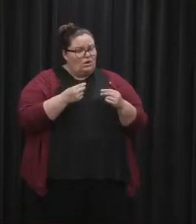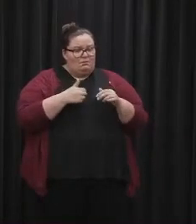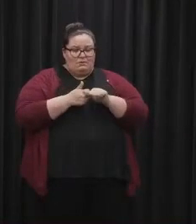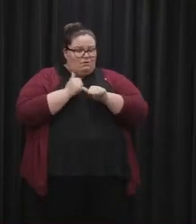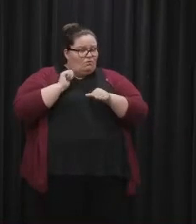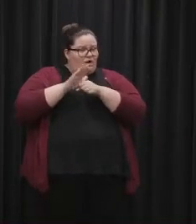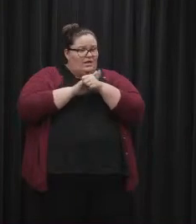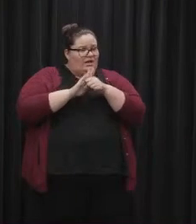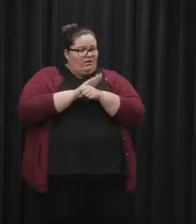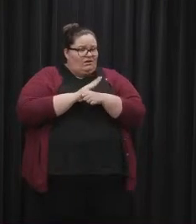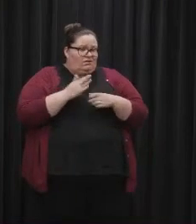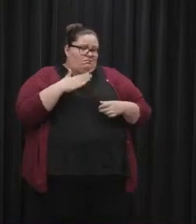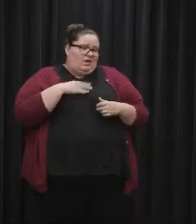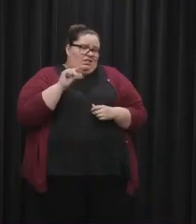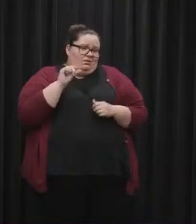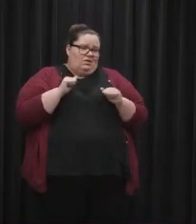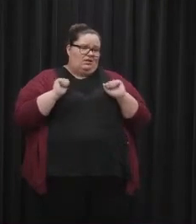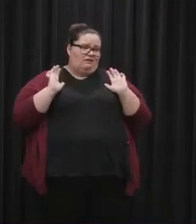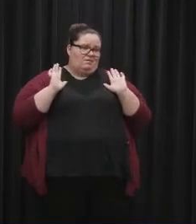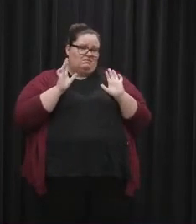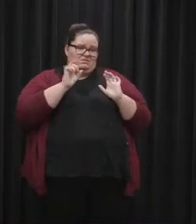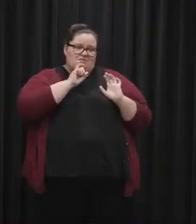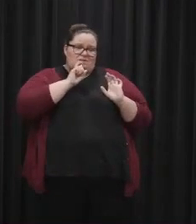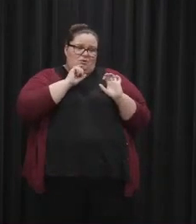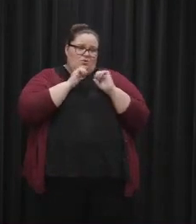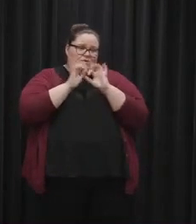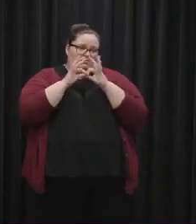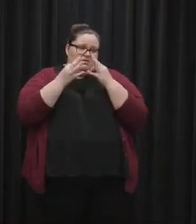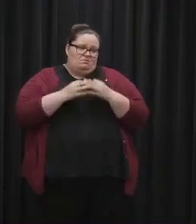safe. It's the least I can do is give up a family dinner.